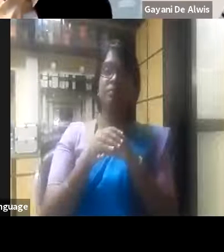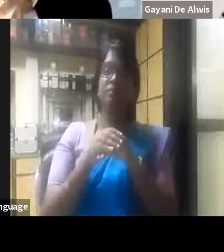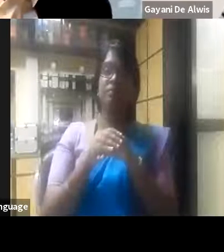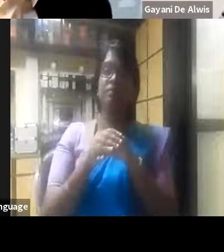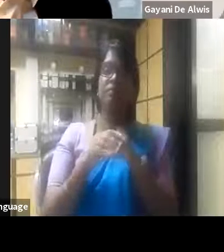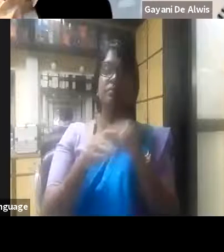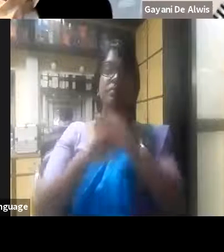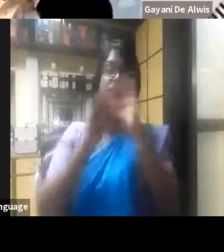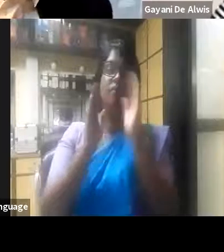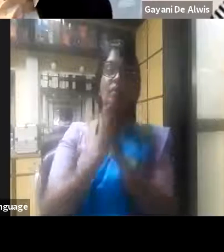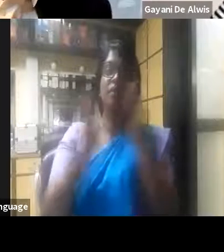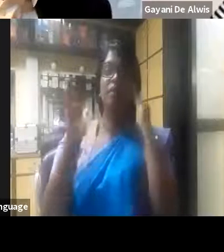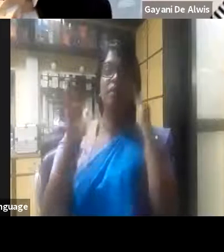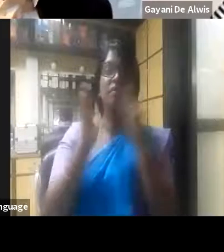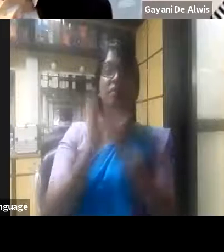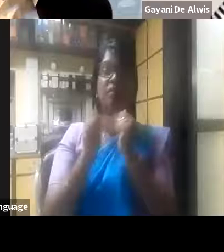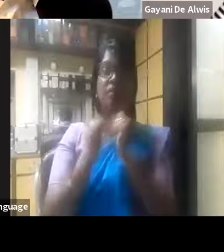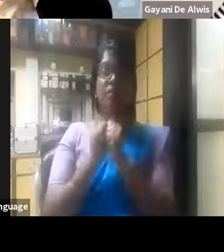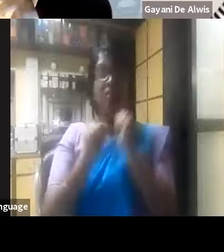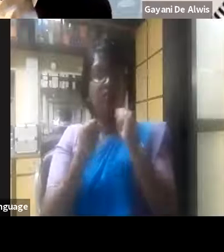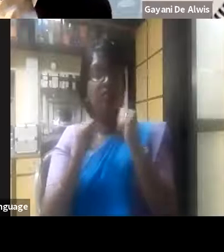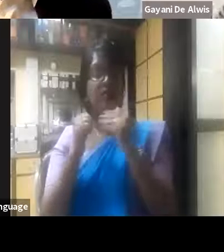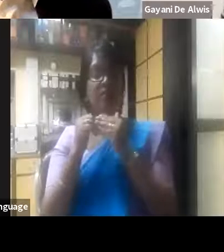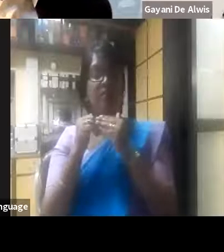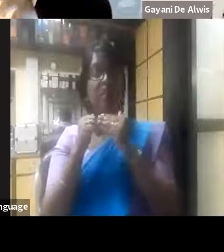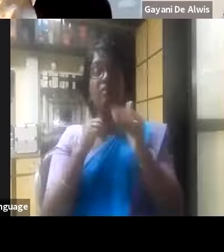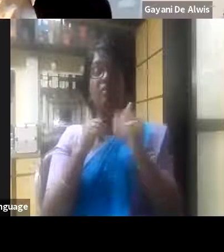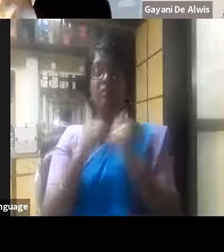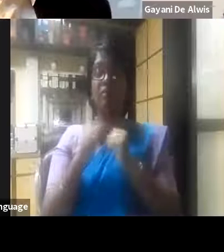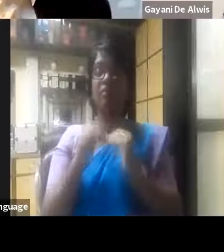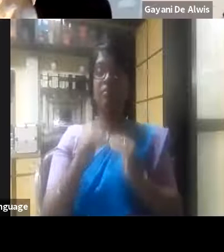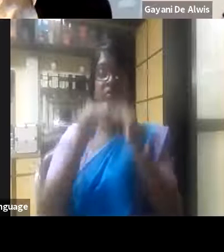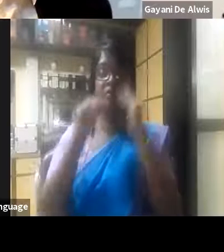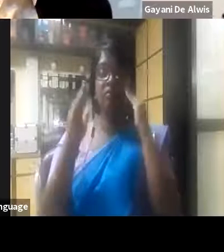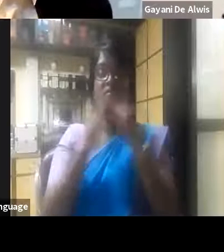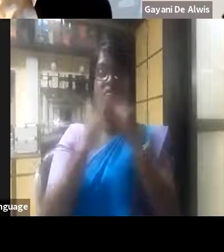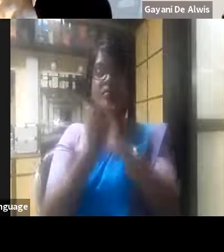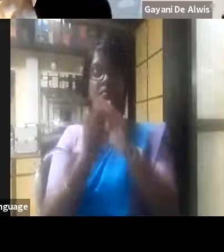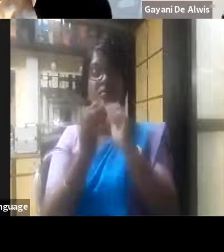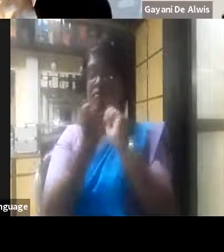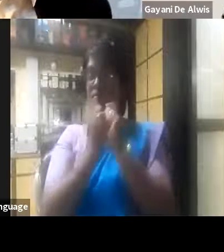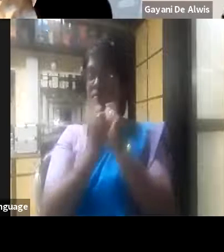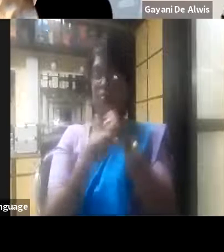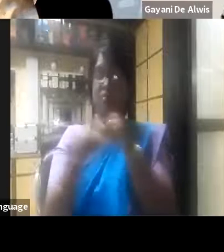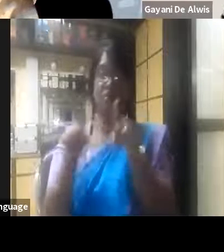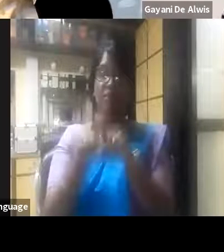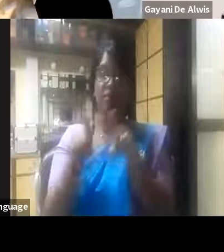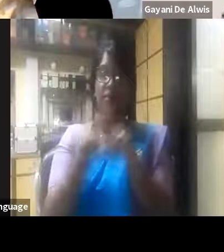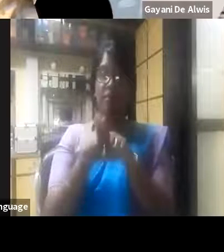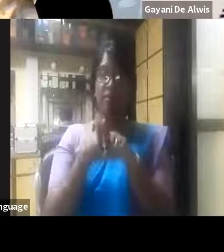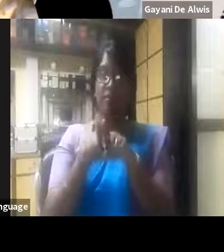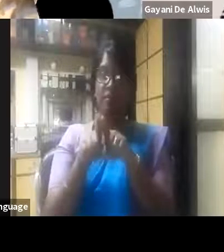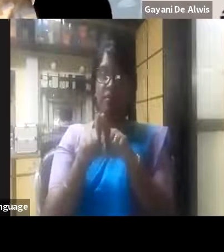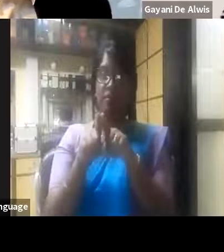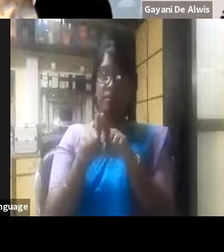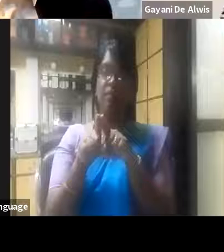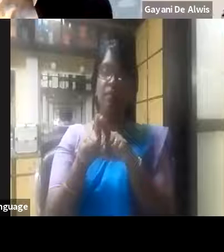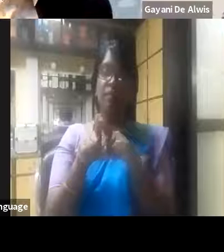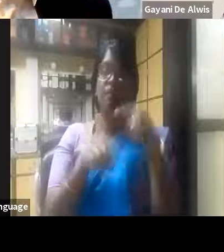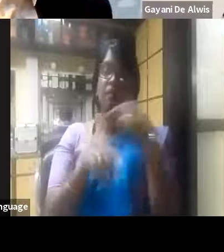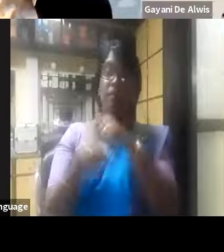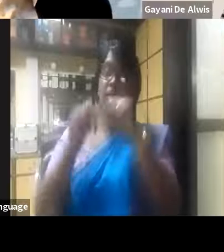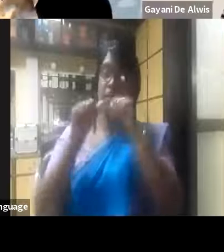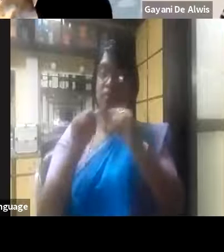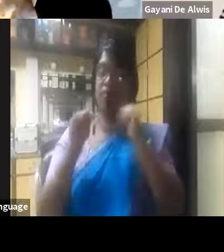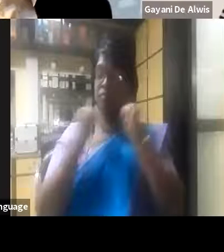know, logistics industry is an integral part of the supply chain, which keeps the world dynamic. And the industry